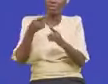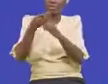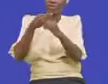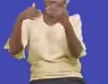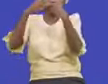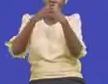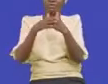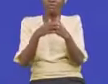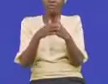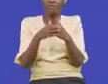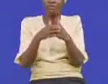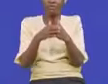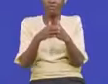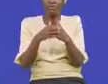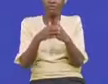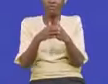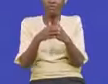eto jipo va